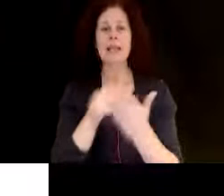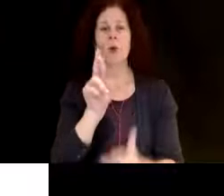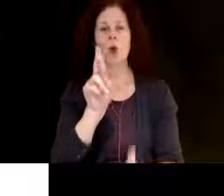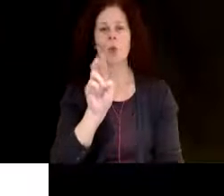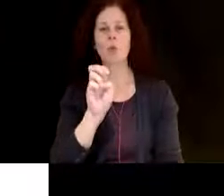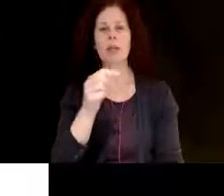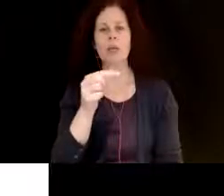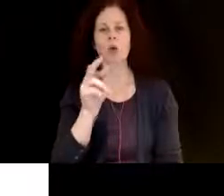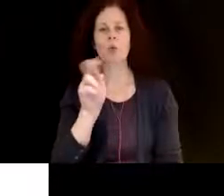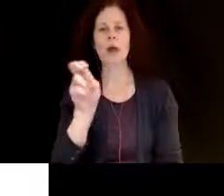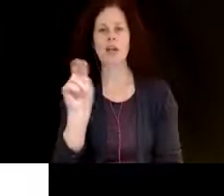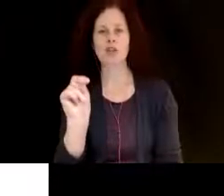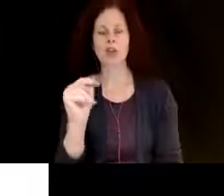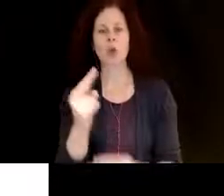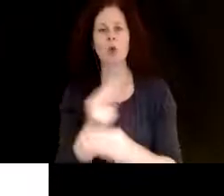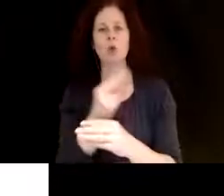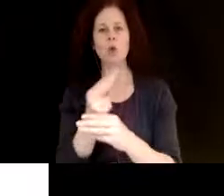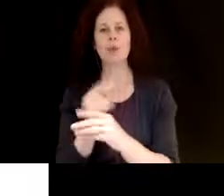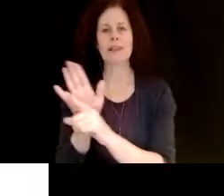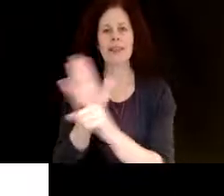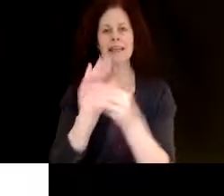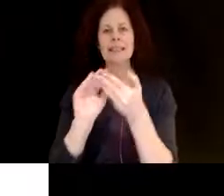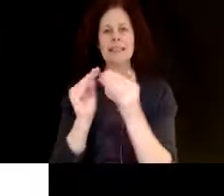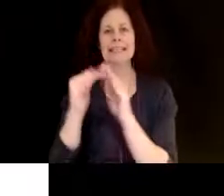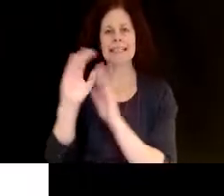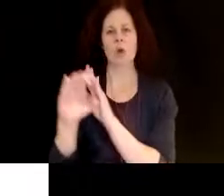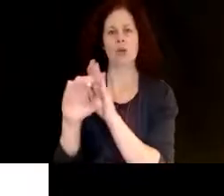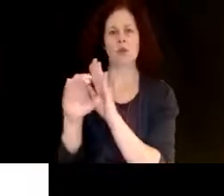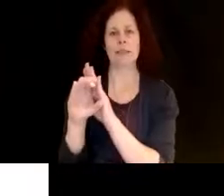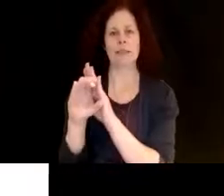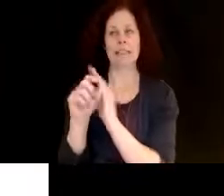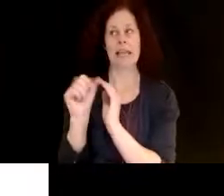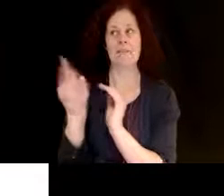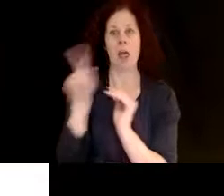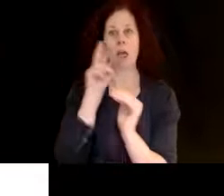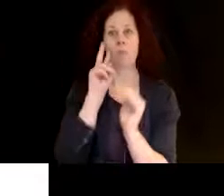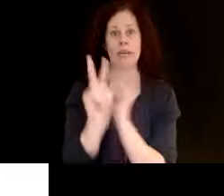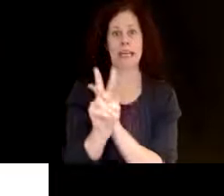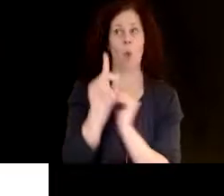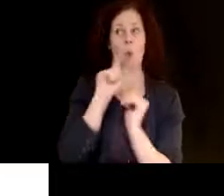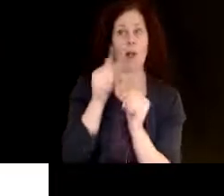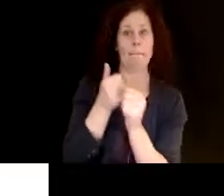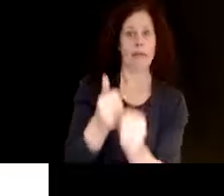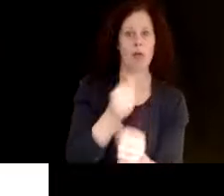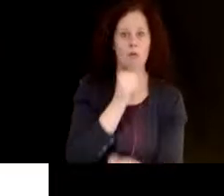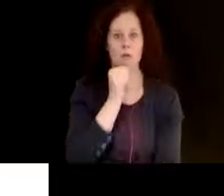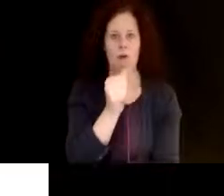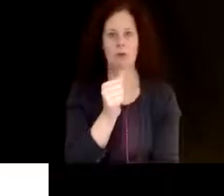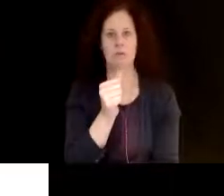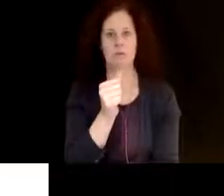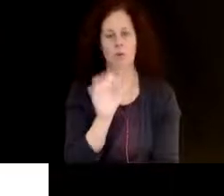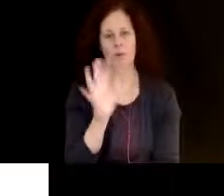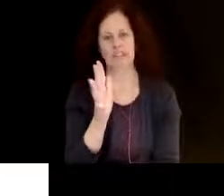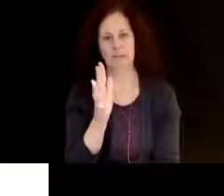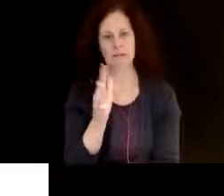the characteristics about municipalities on predicting compliance. Basically, the center axis of each graph kind